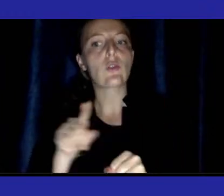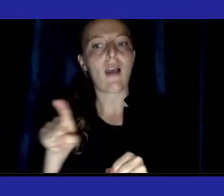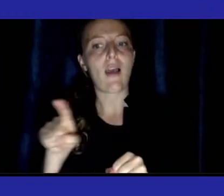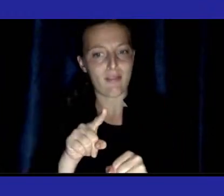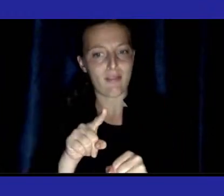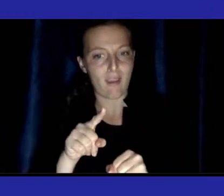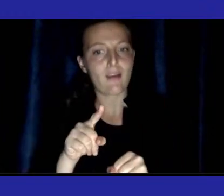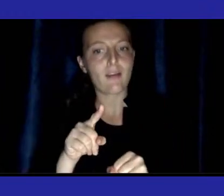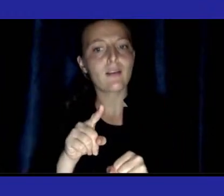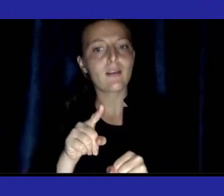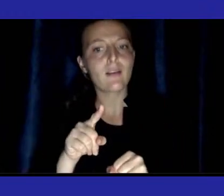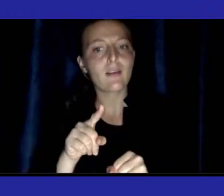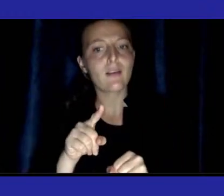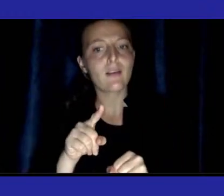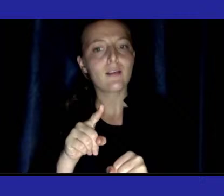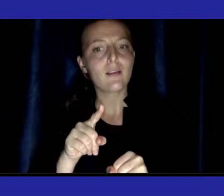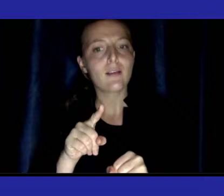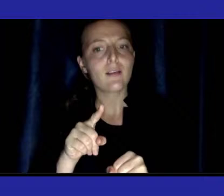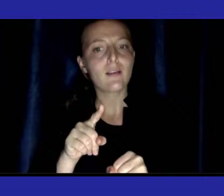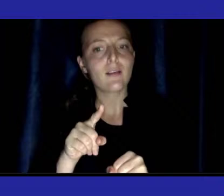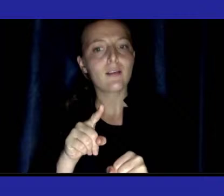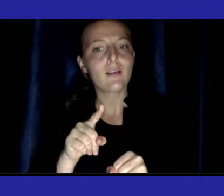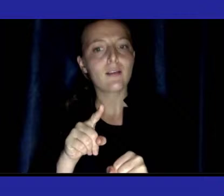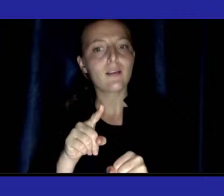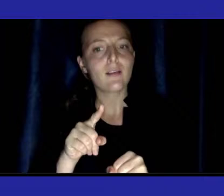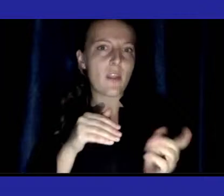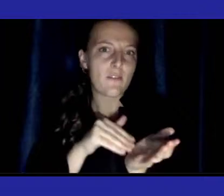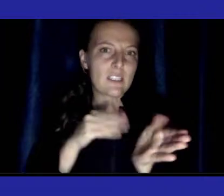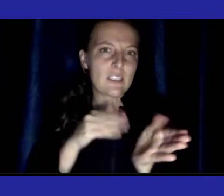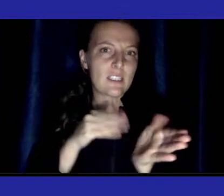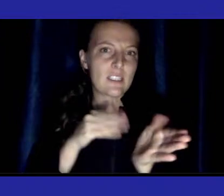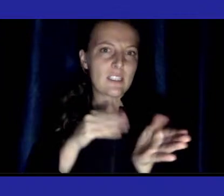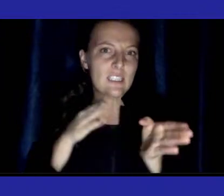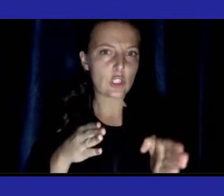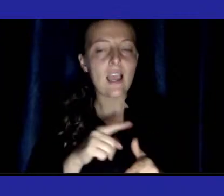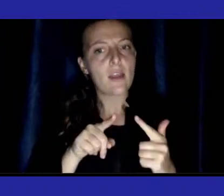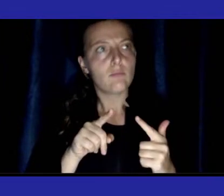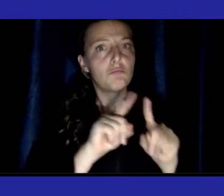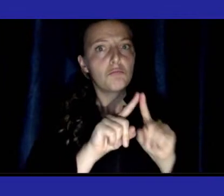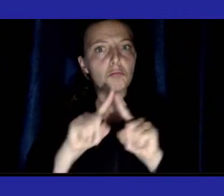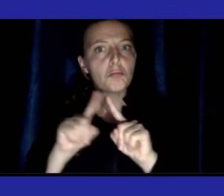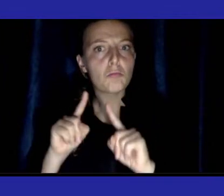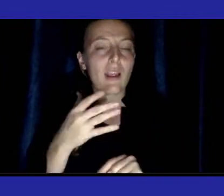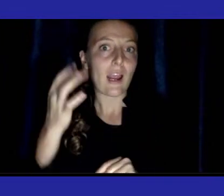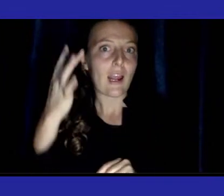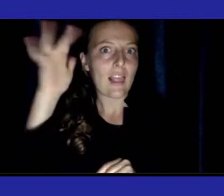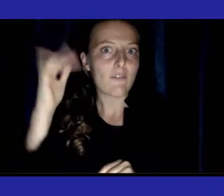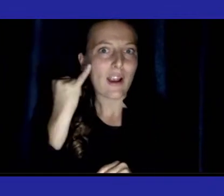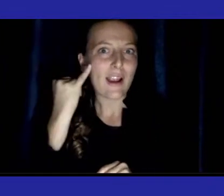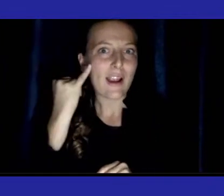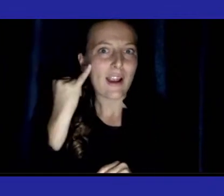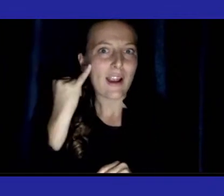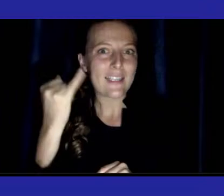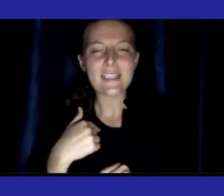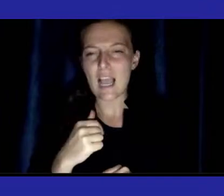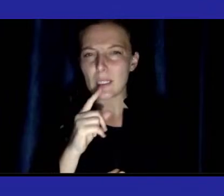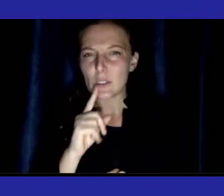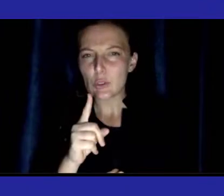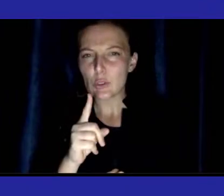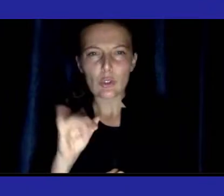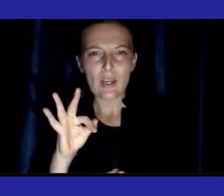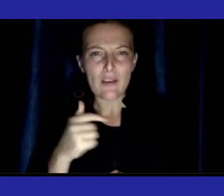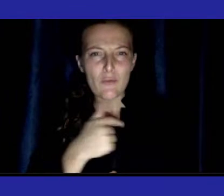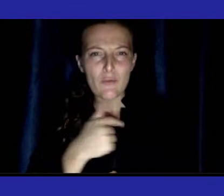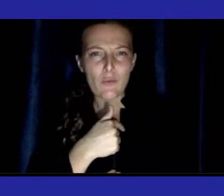some different and clever ideas. I don't know if we're going to track those,